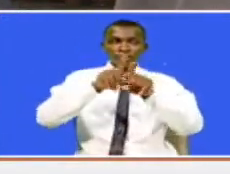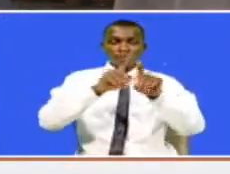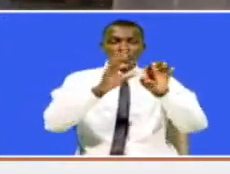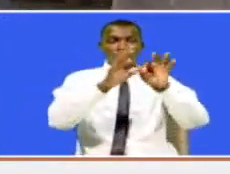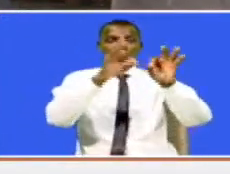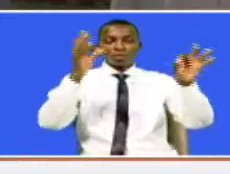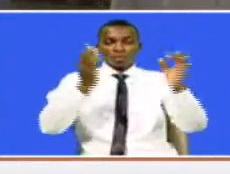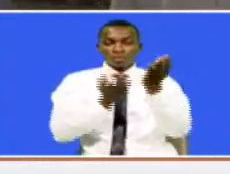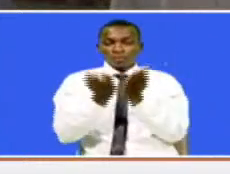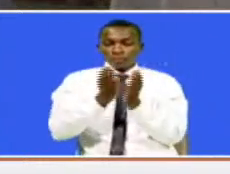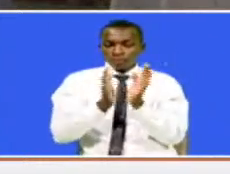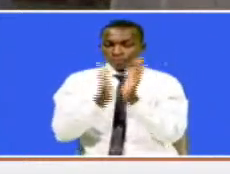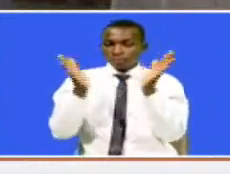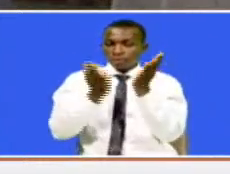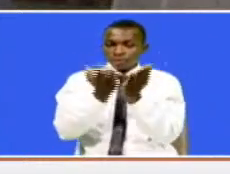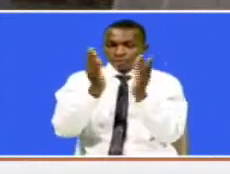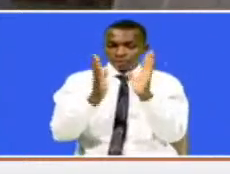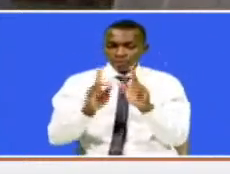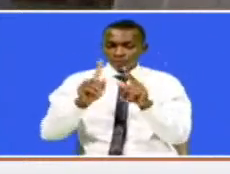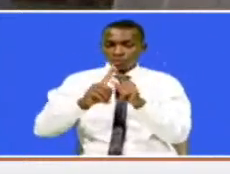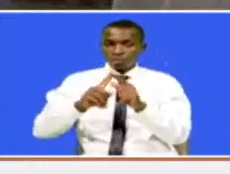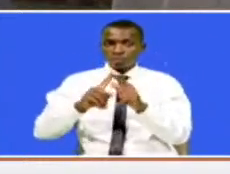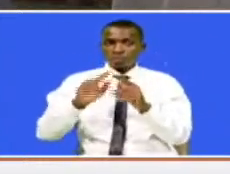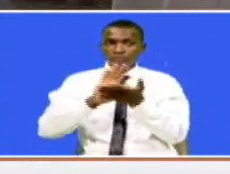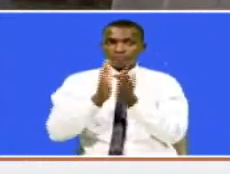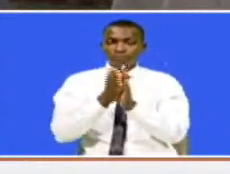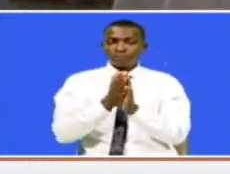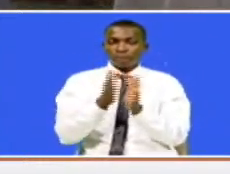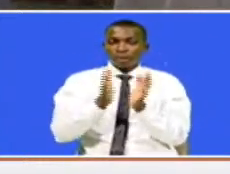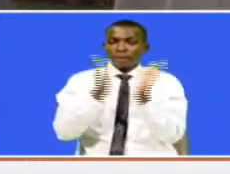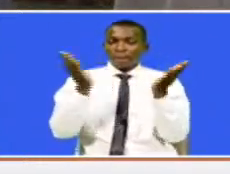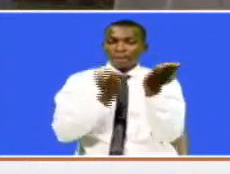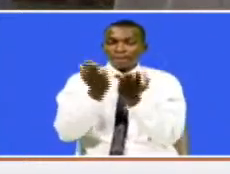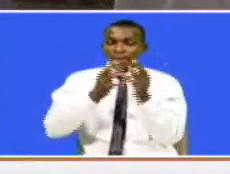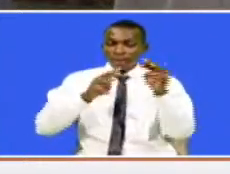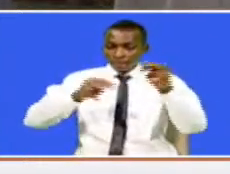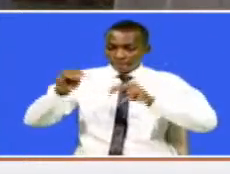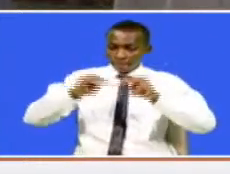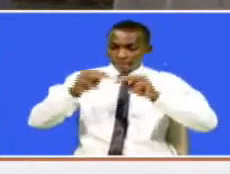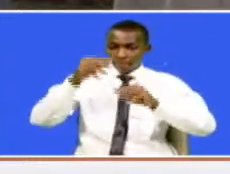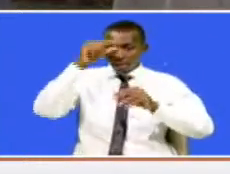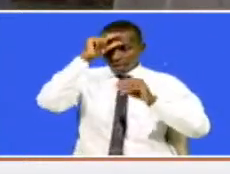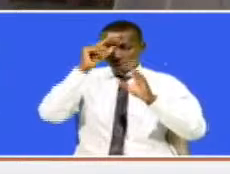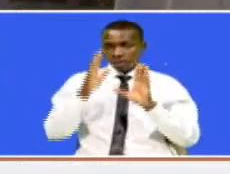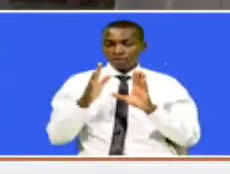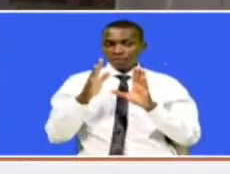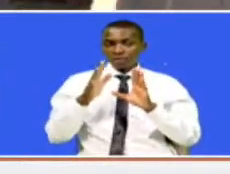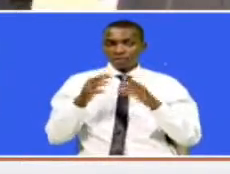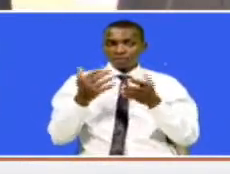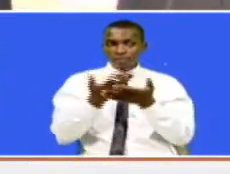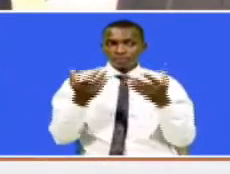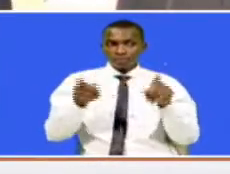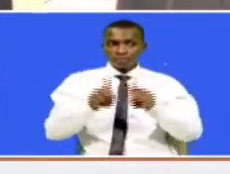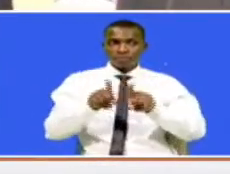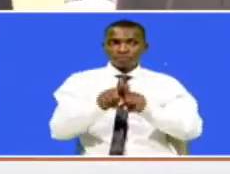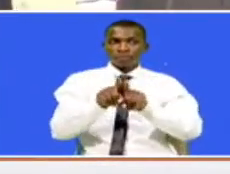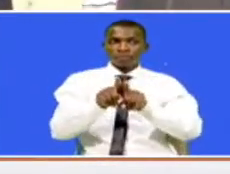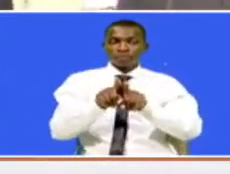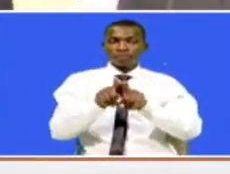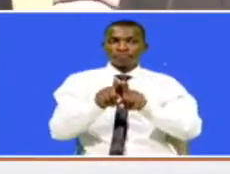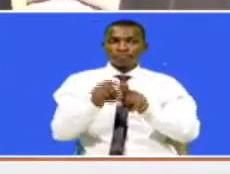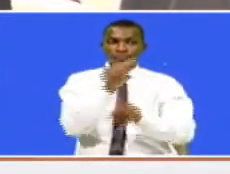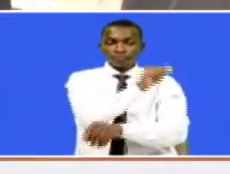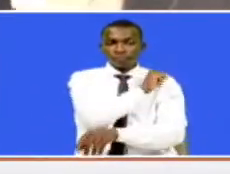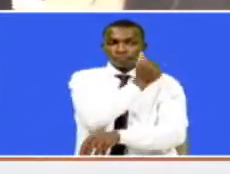long-serving public servant, to chair the Committee on Public Service Management, Governance, Legal Affairs and Administration